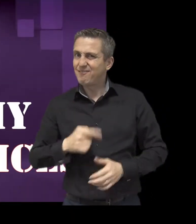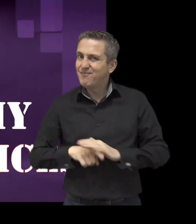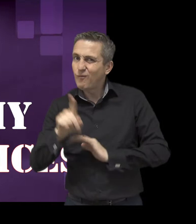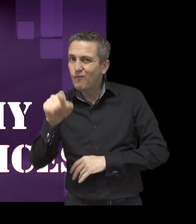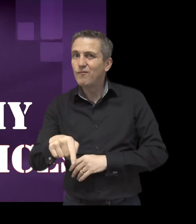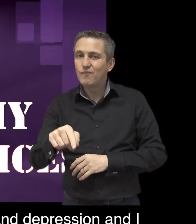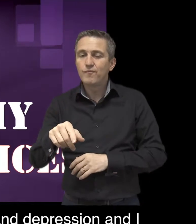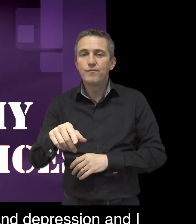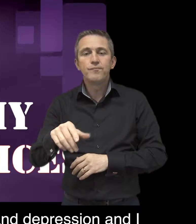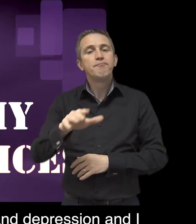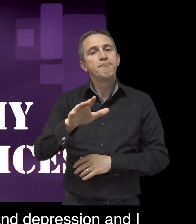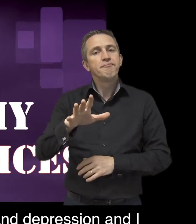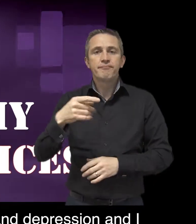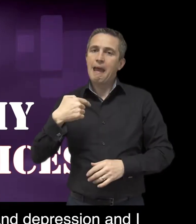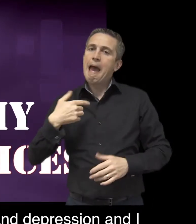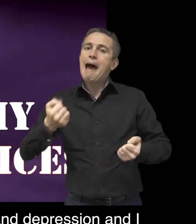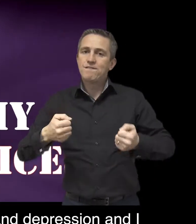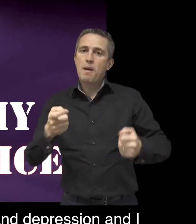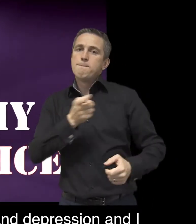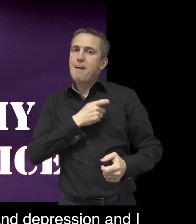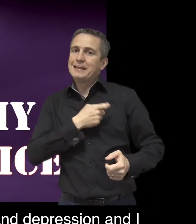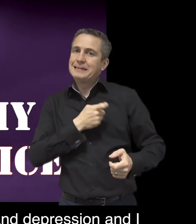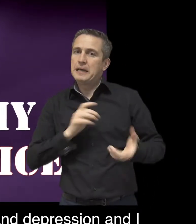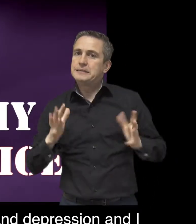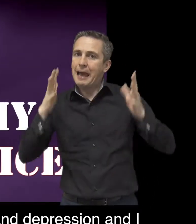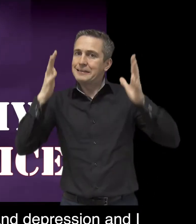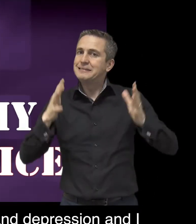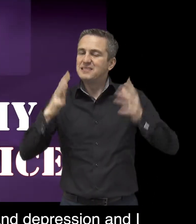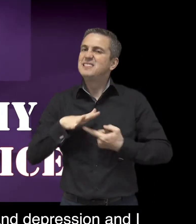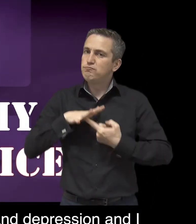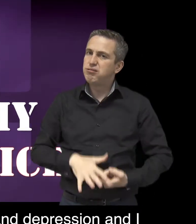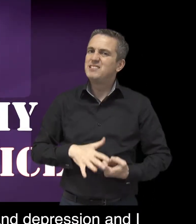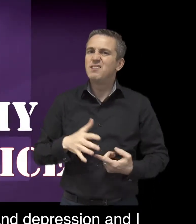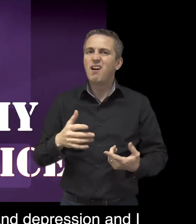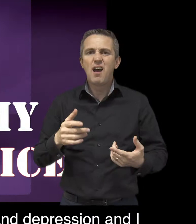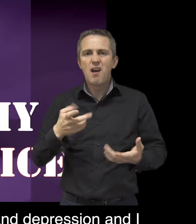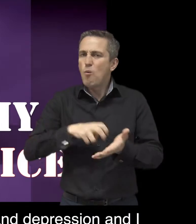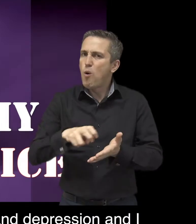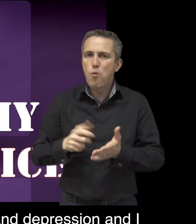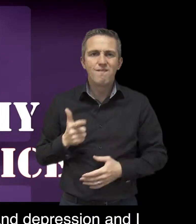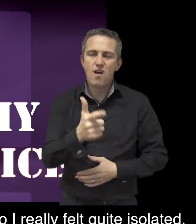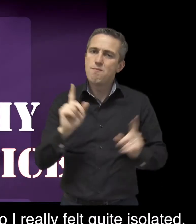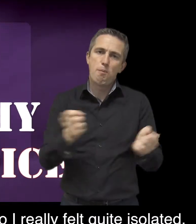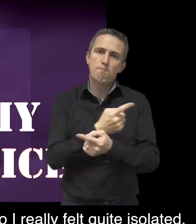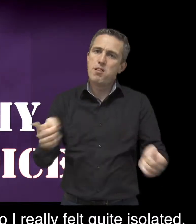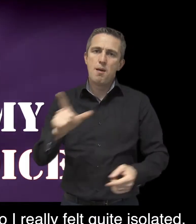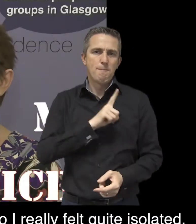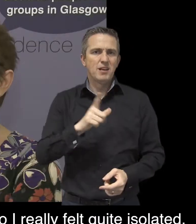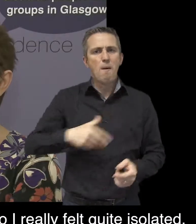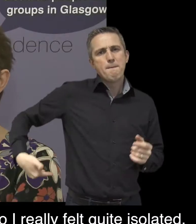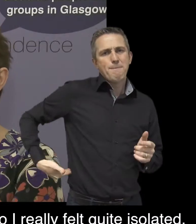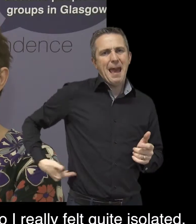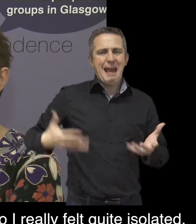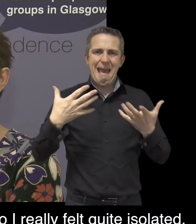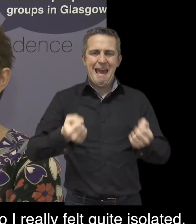I suffer from really bad panic attacks and depression, and I can't walk very far because I get breathless, and I've got nerve damage at the base of